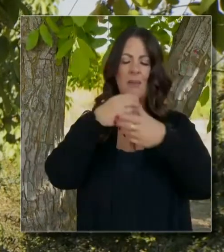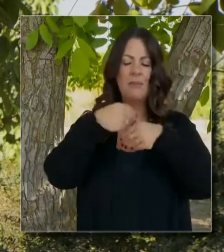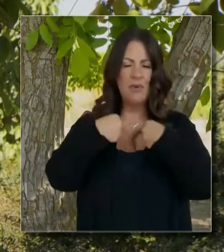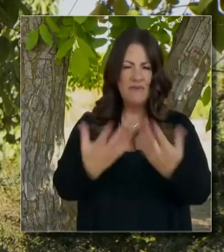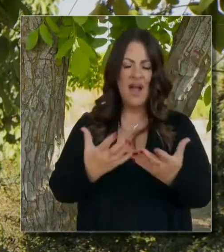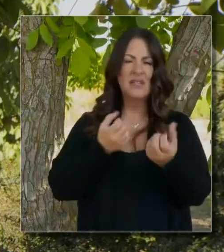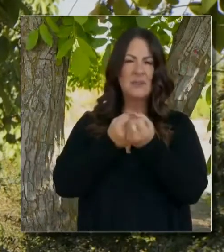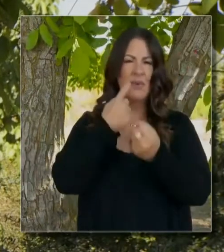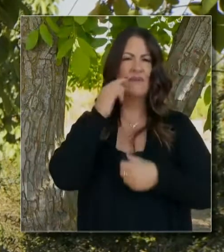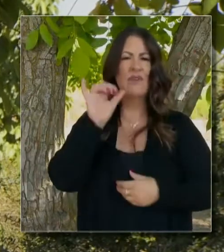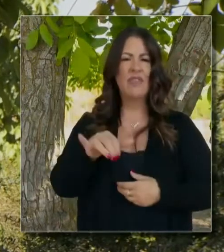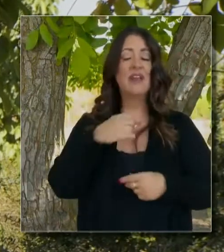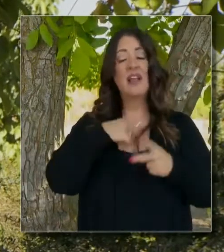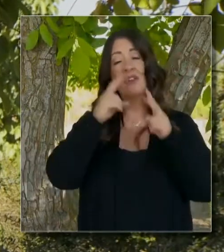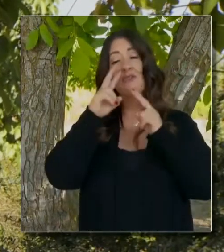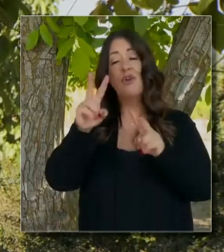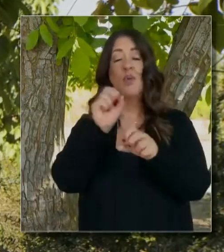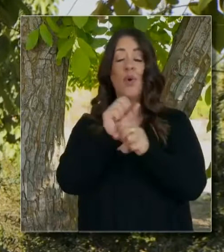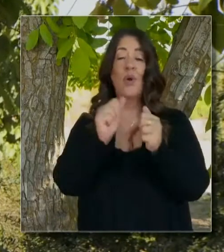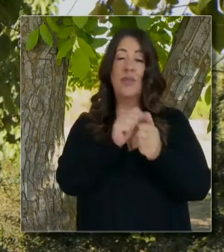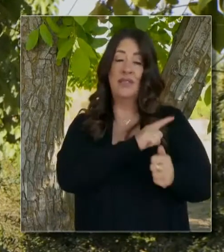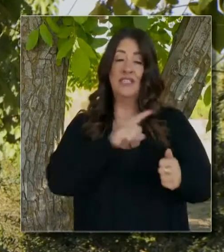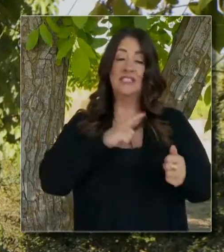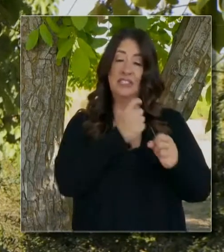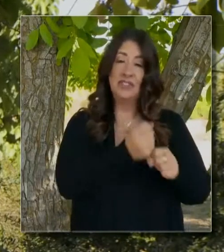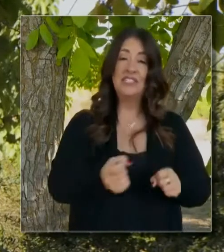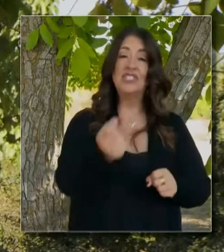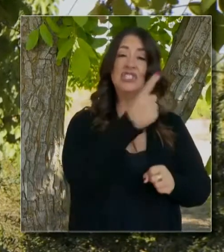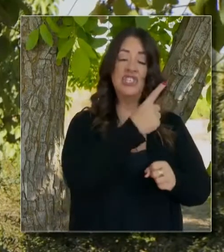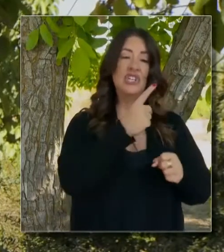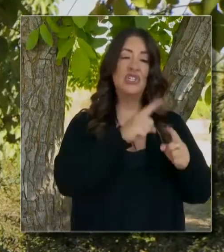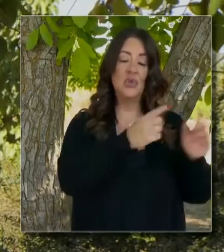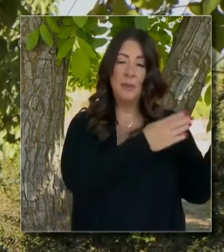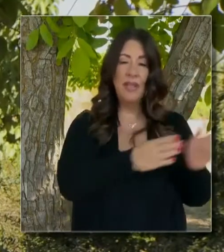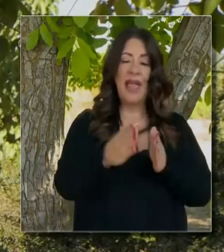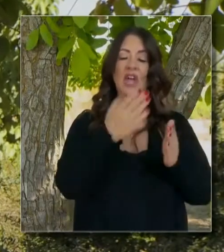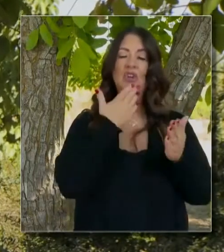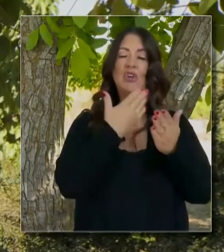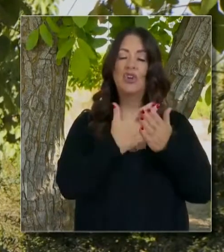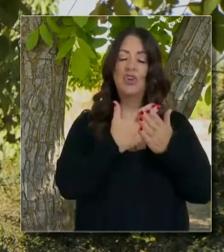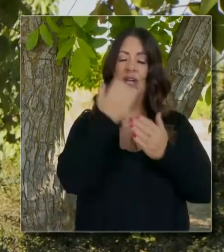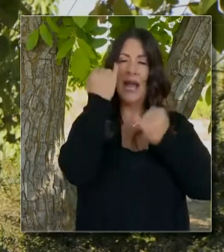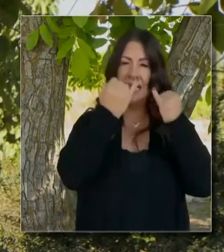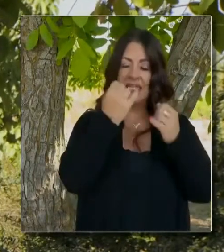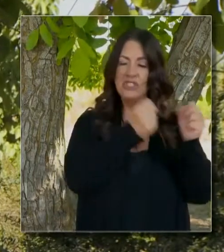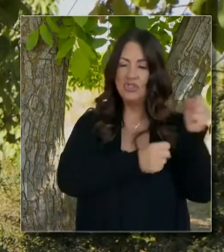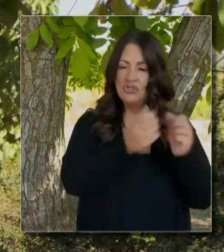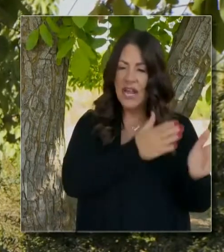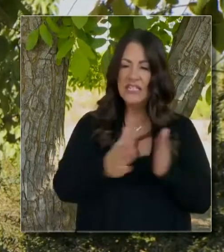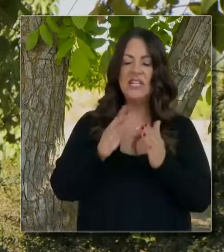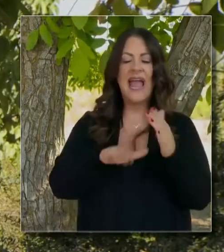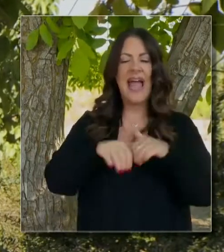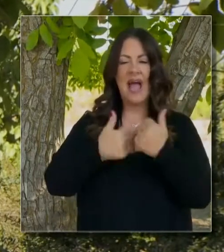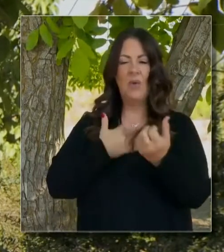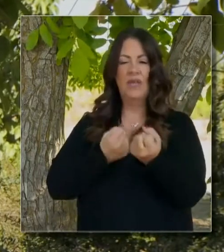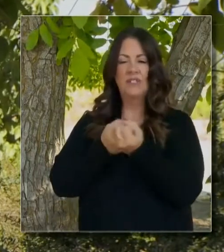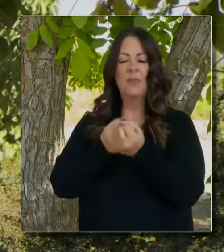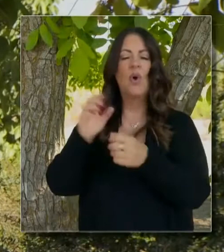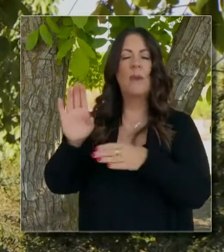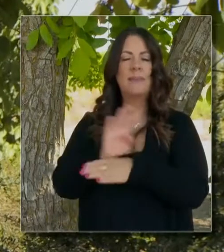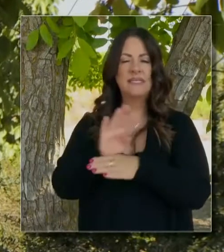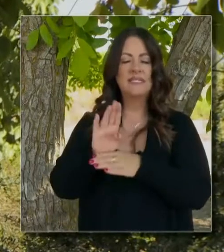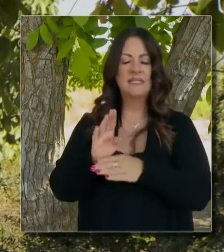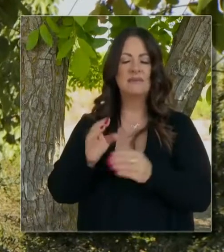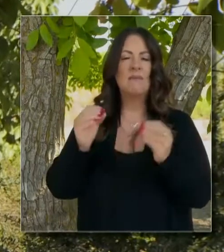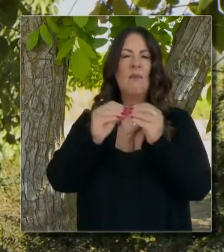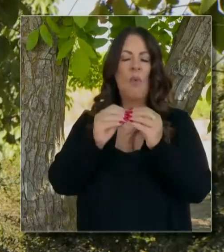And I look forward to working with the legislature and working through next year's budget to continue to support our small businesses even more than we have in